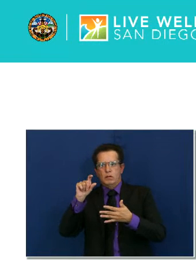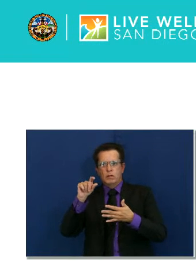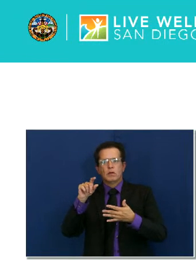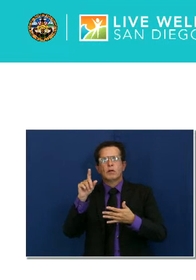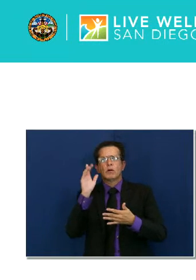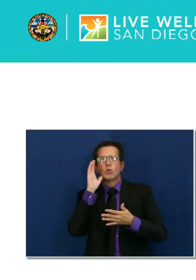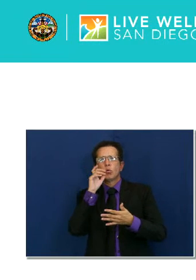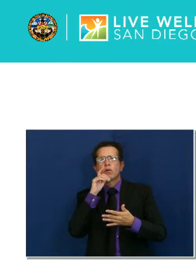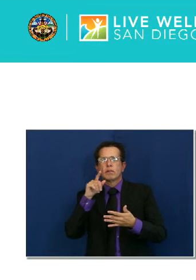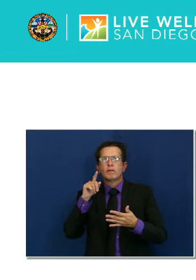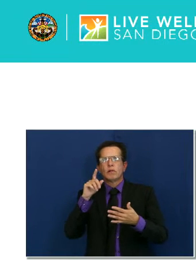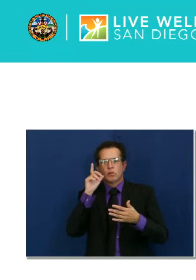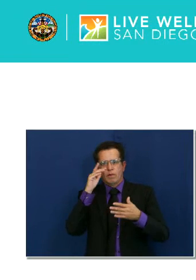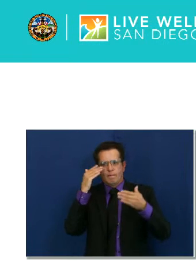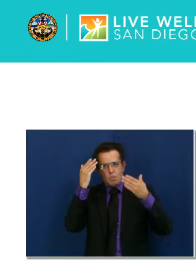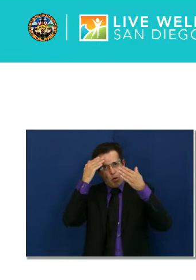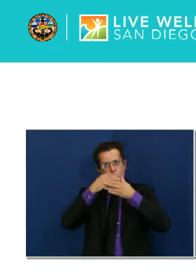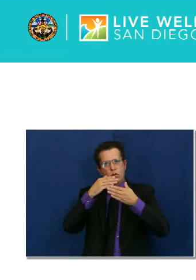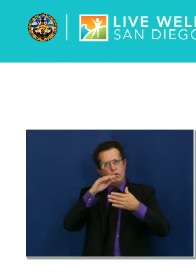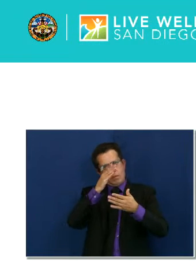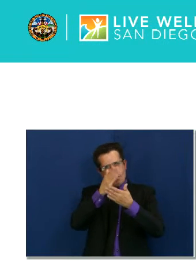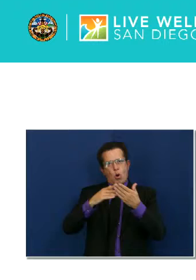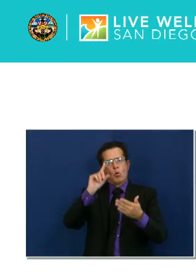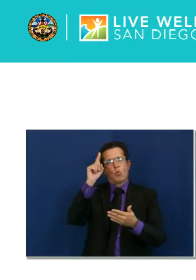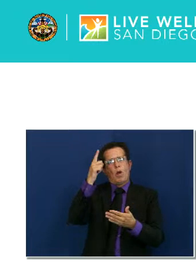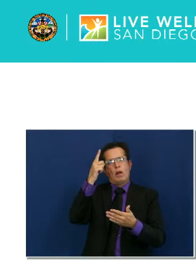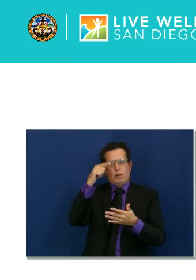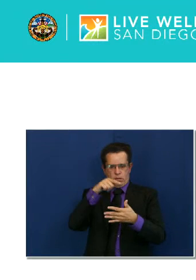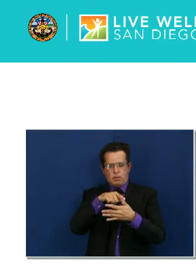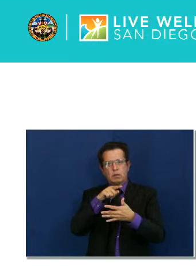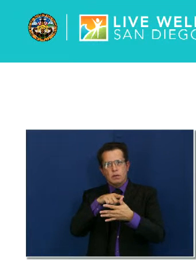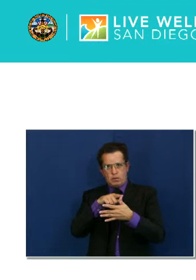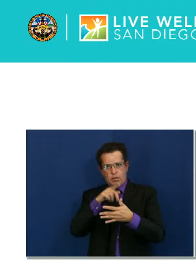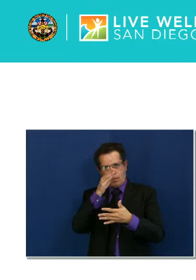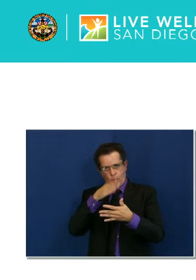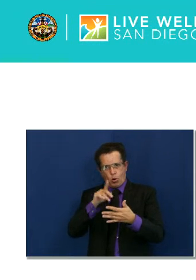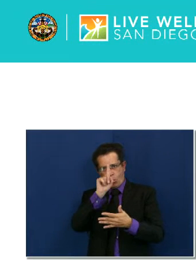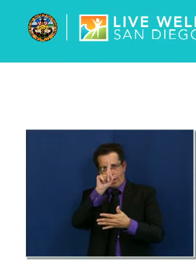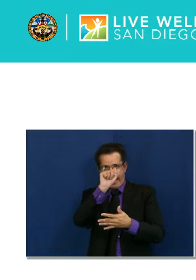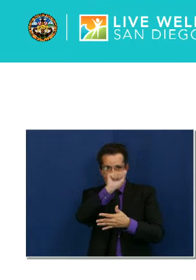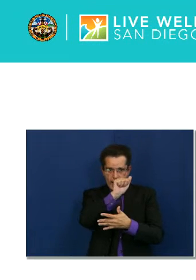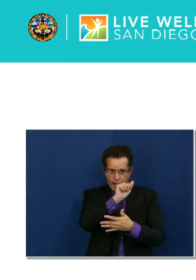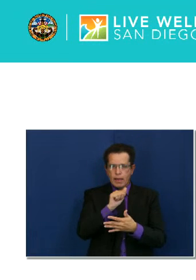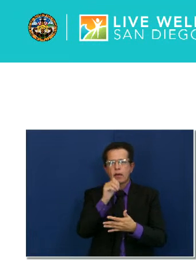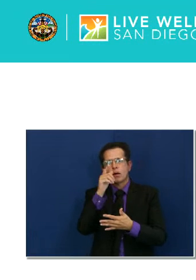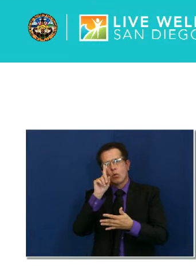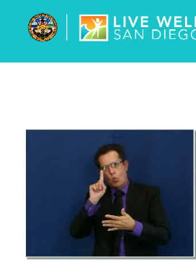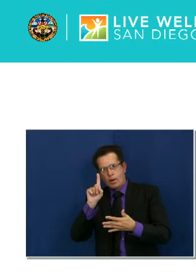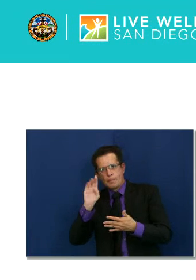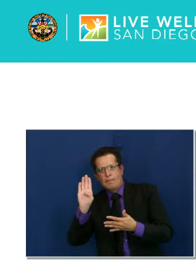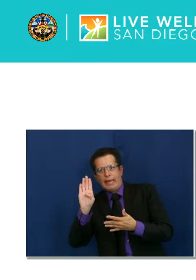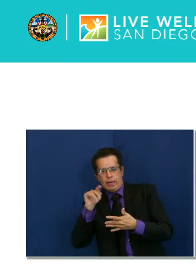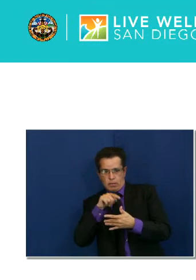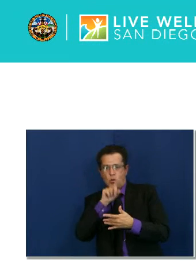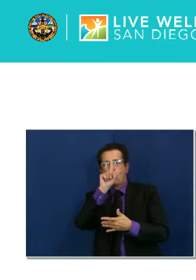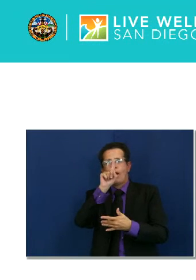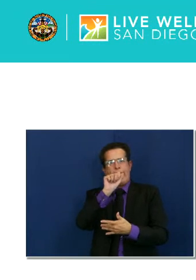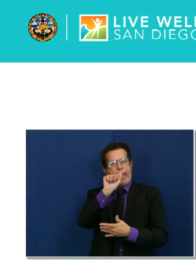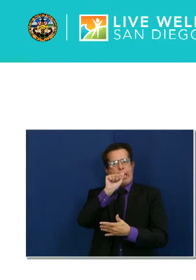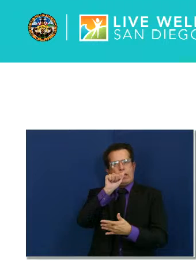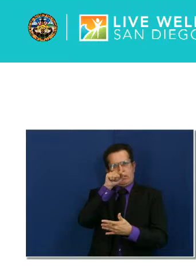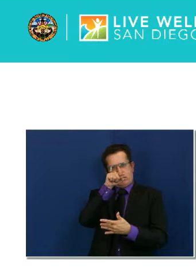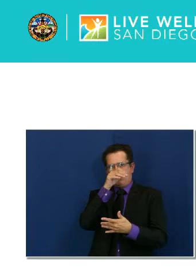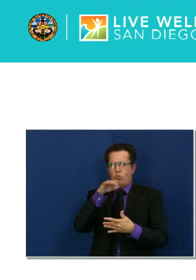text. In phase 1, there are 2 components, phase 1A and 1B. 1A is focused